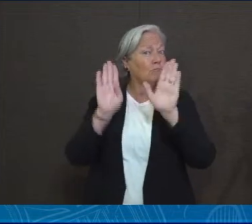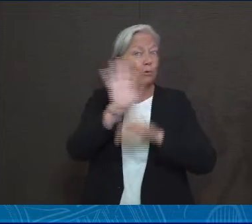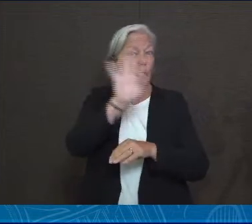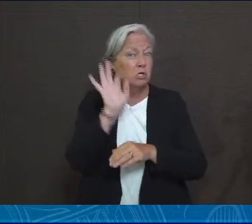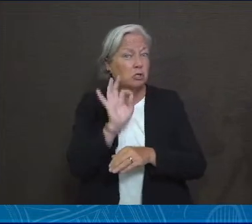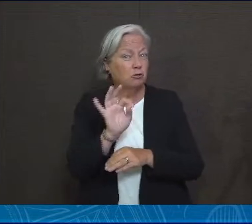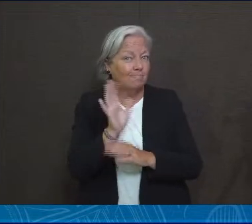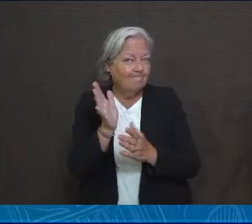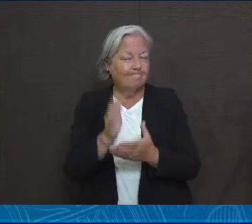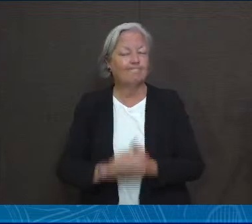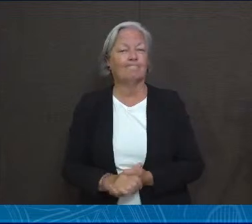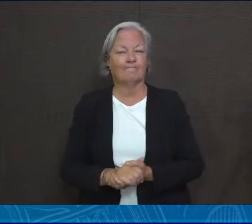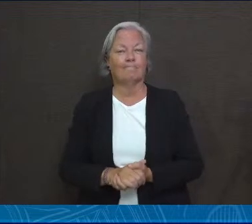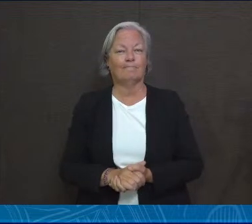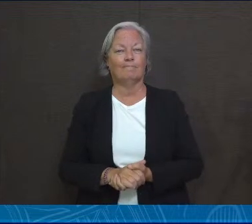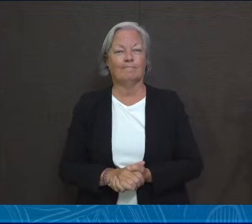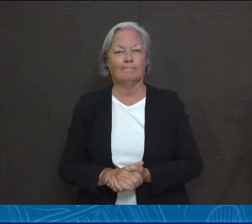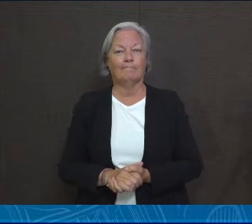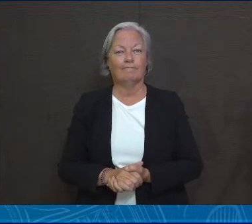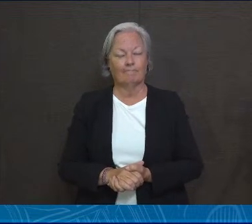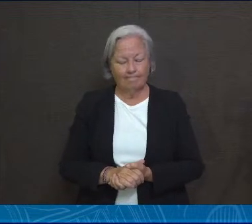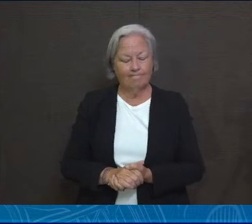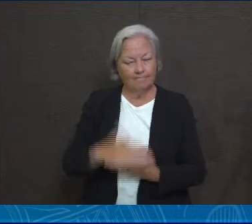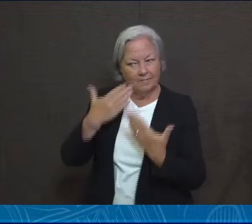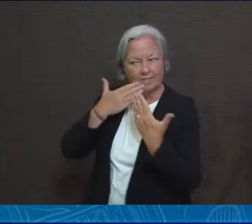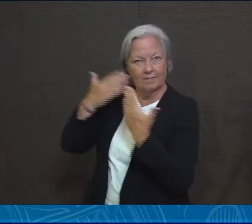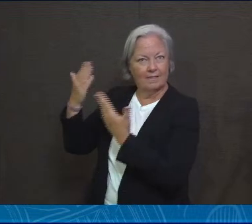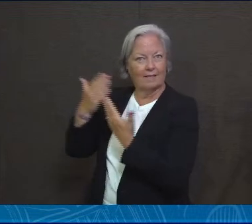Okay. Thank you. We